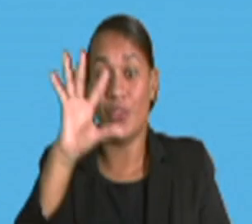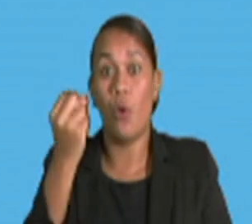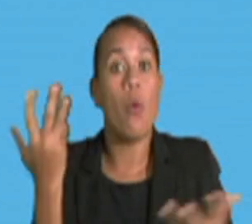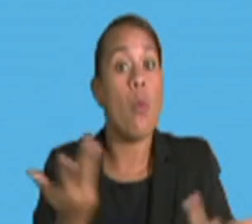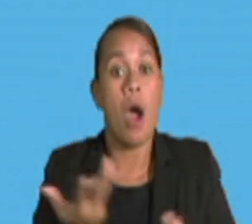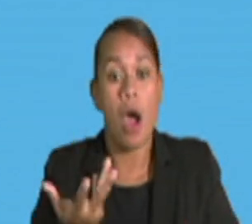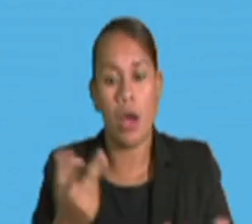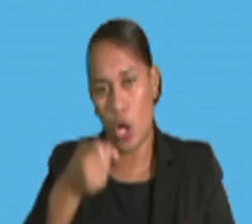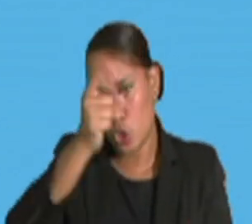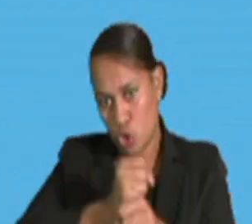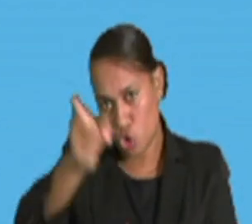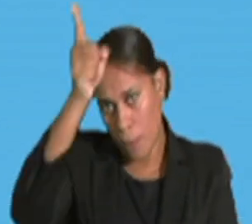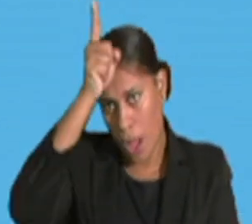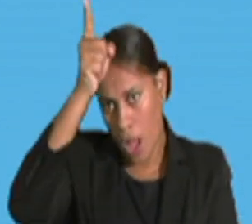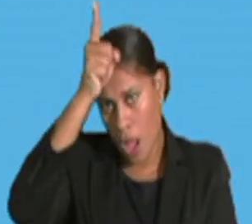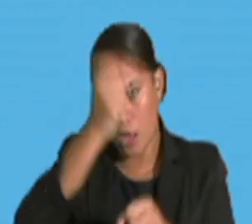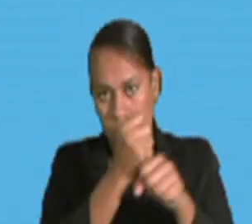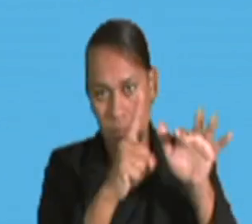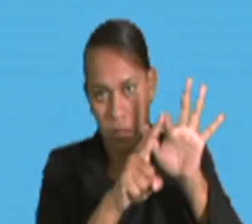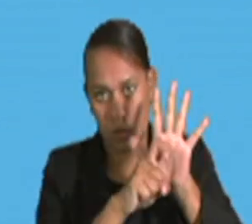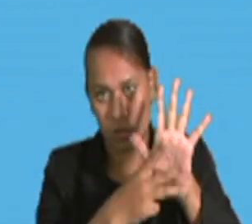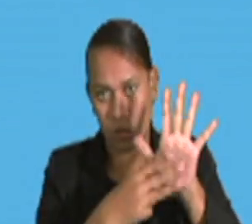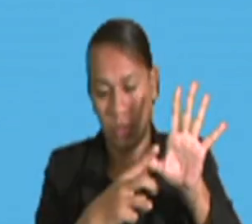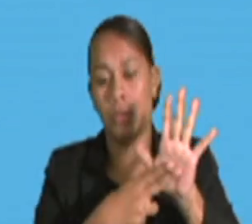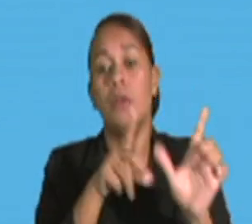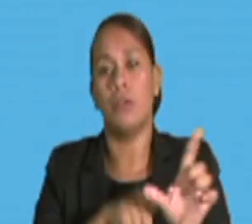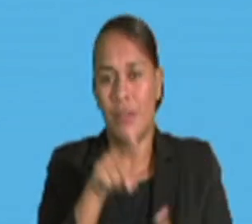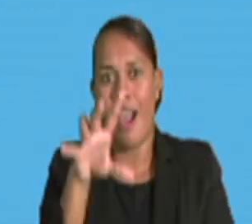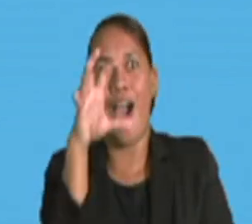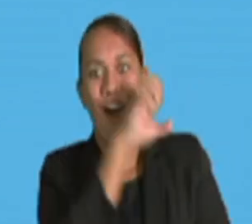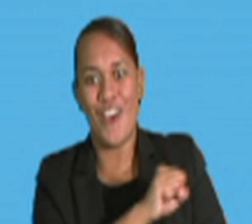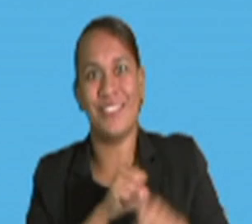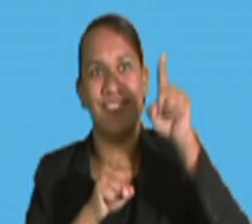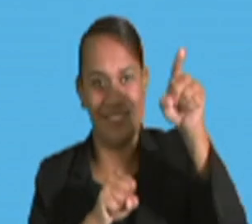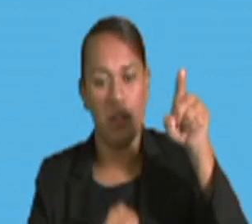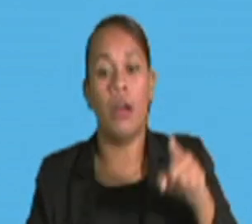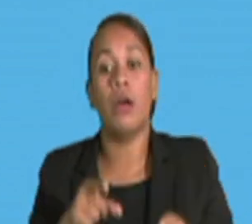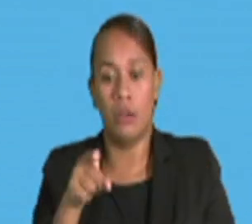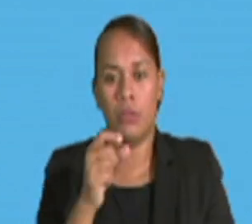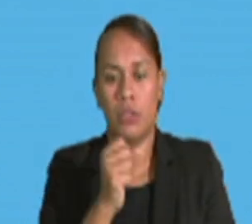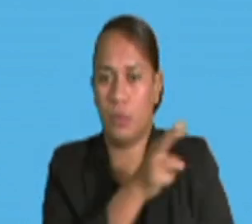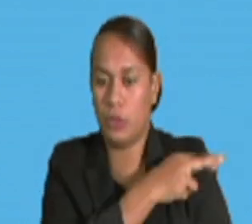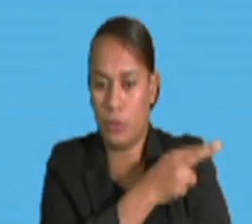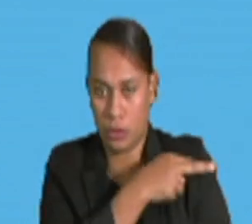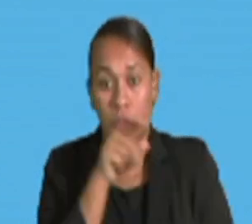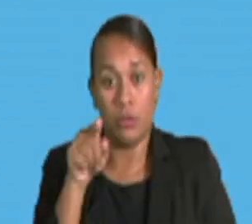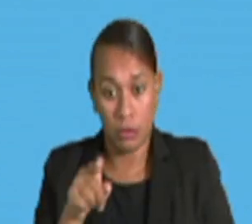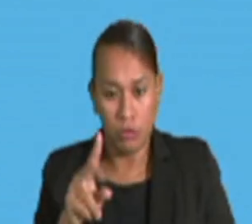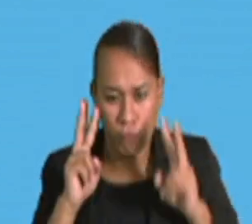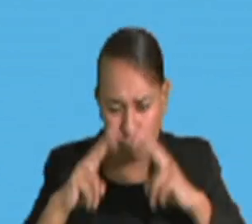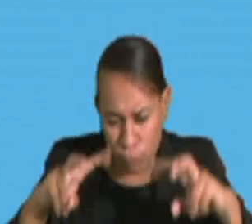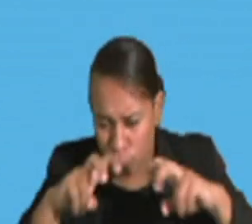named Malbo ID Services. As with all of our boldest projects, we were determined to find the very best